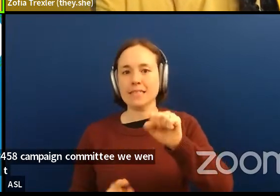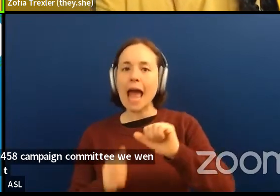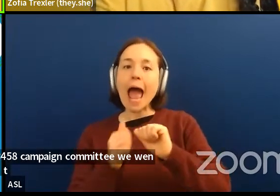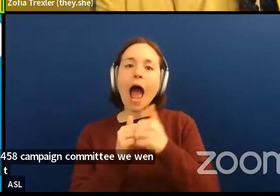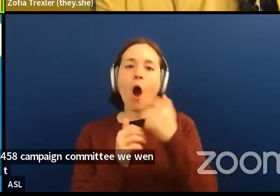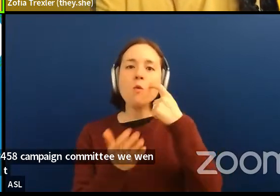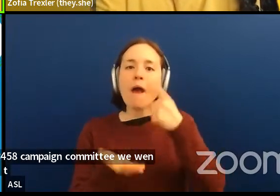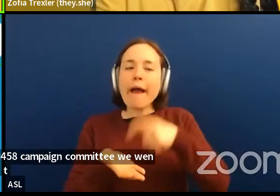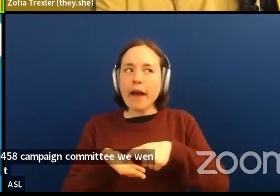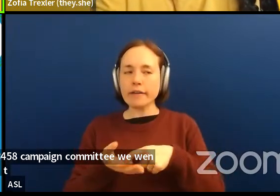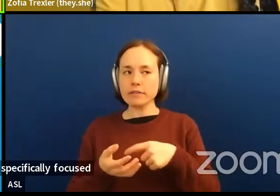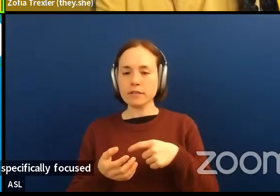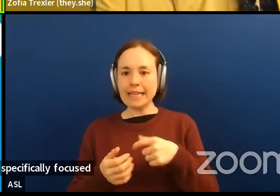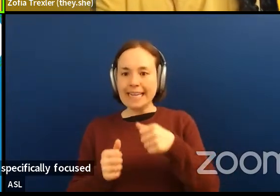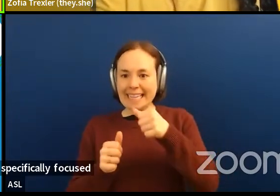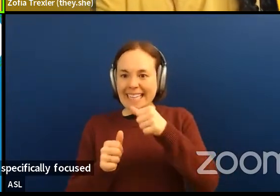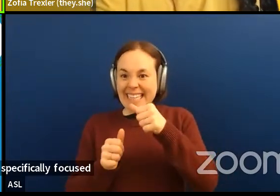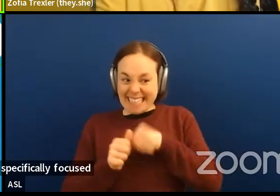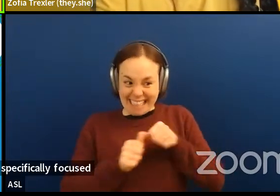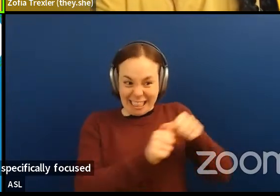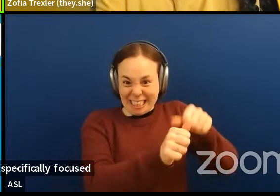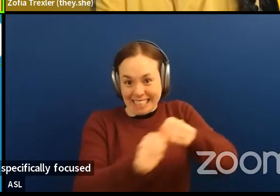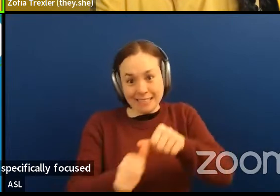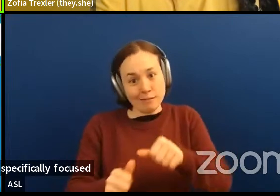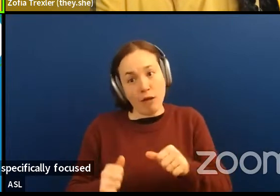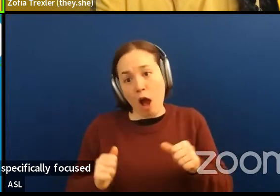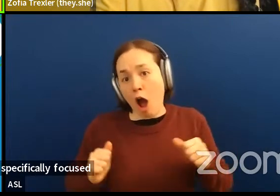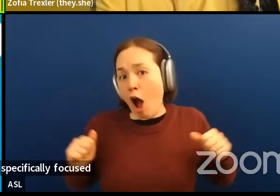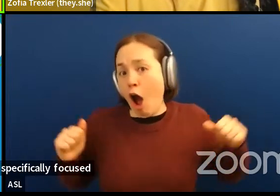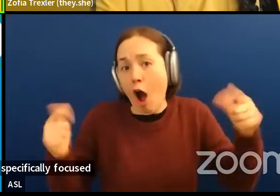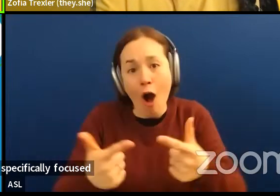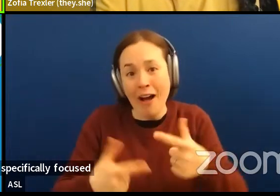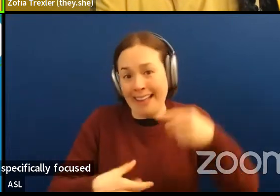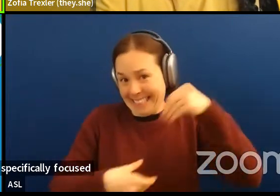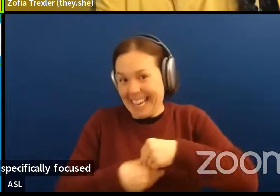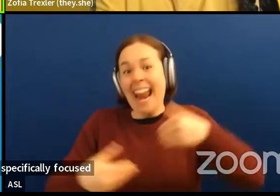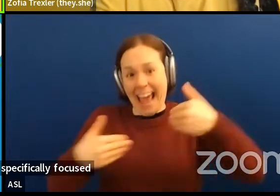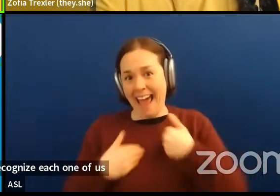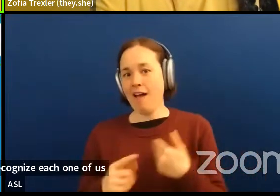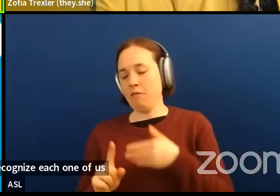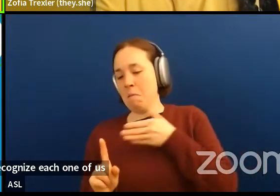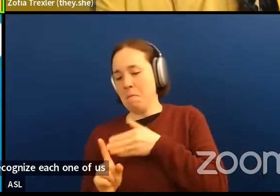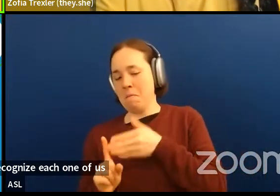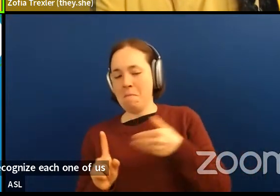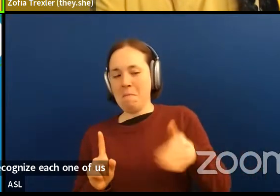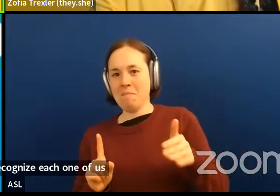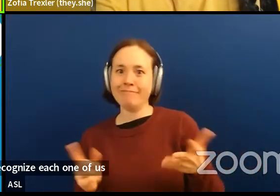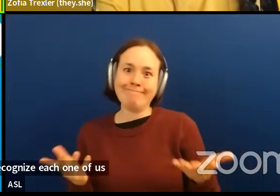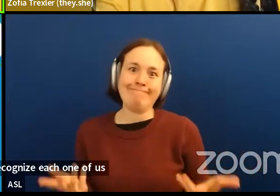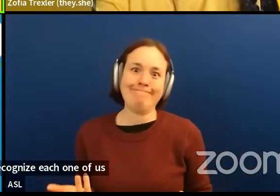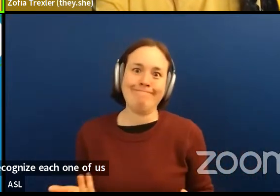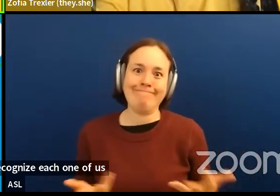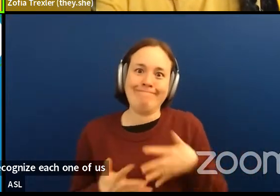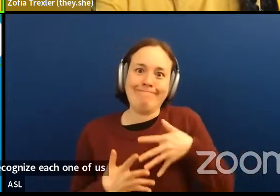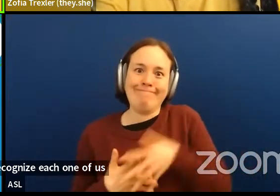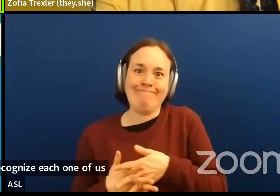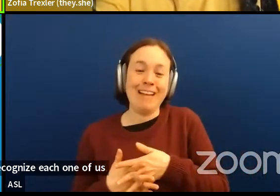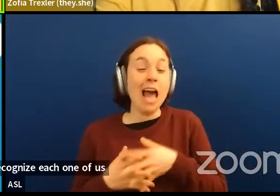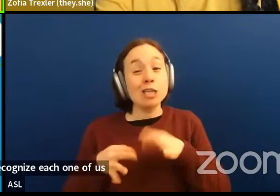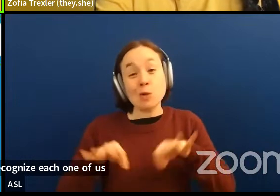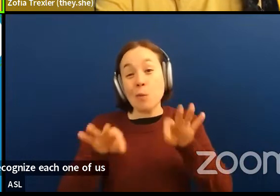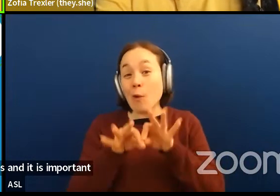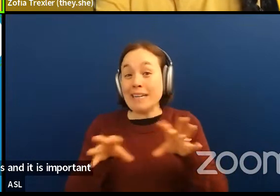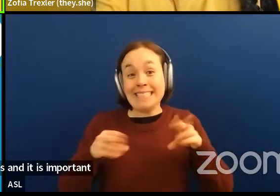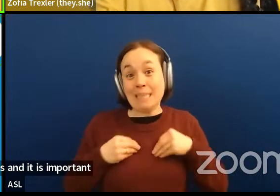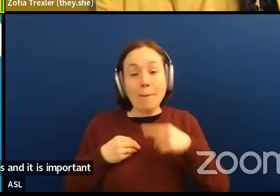and every single one of us, we carry biases, and it is important to accept that because none of us are